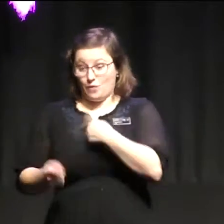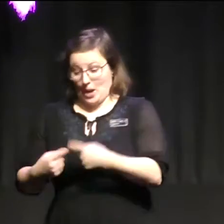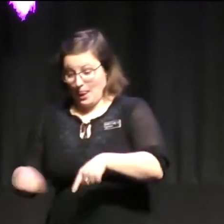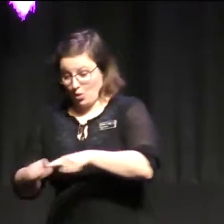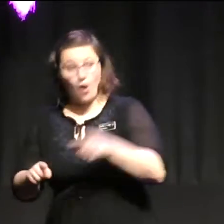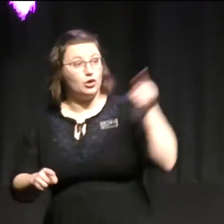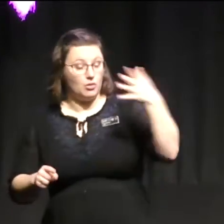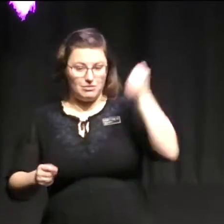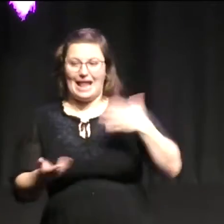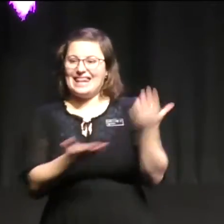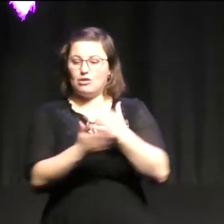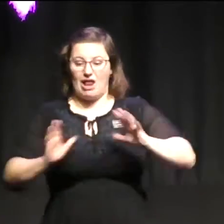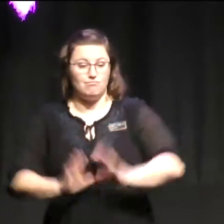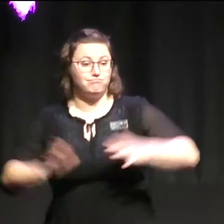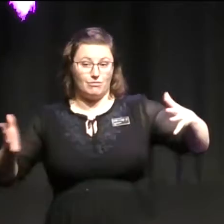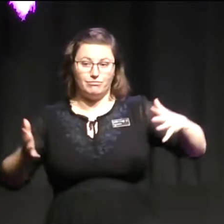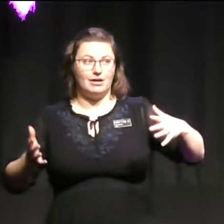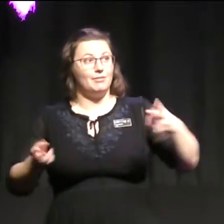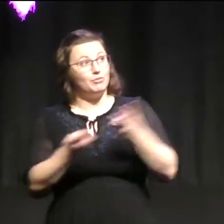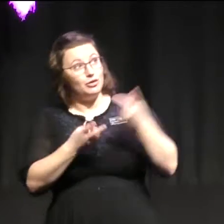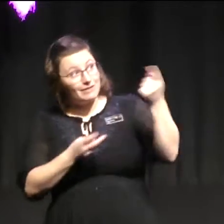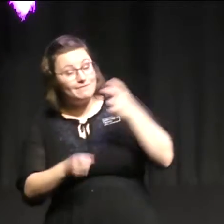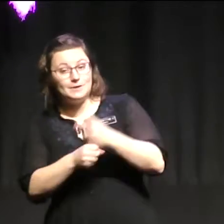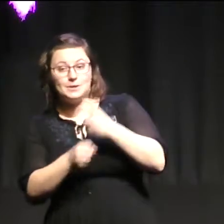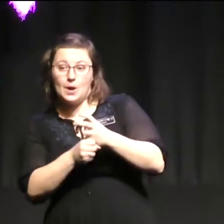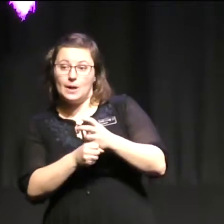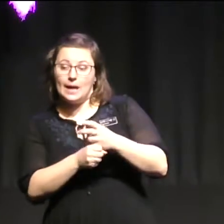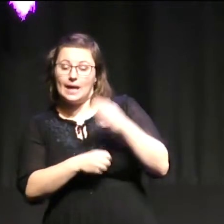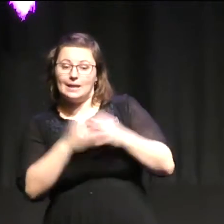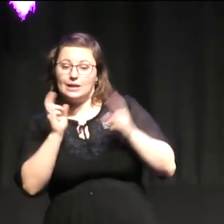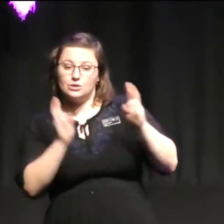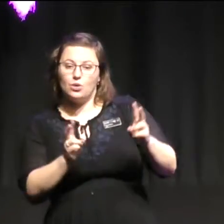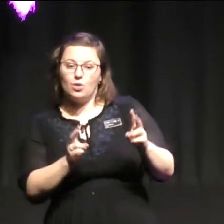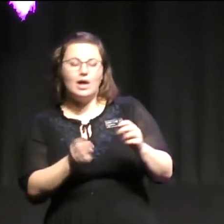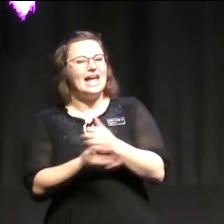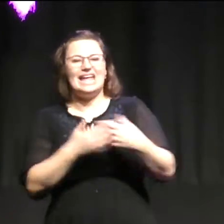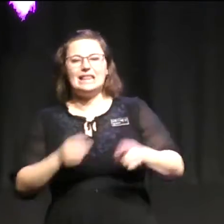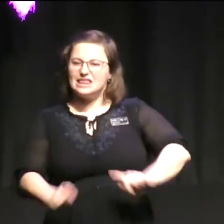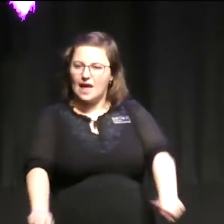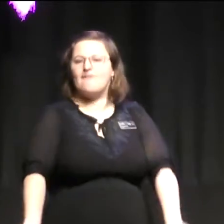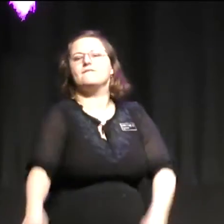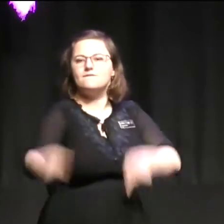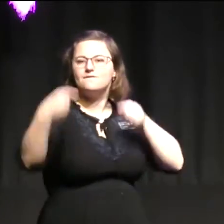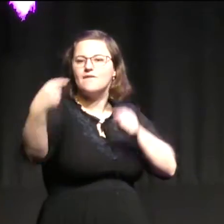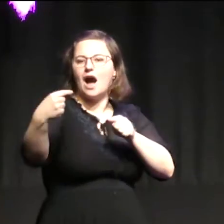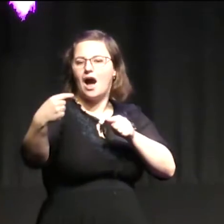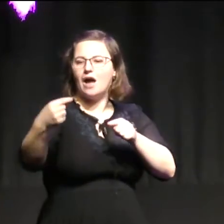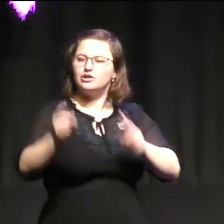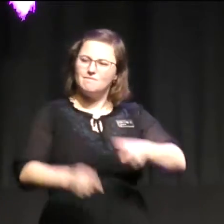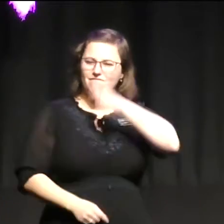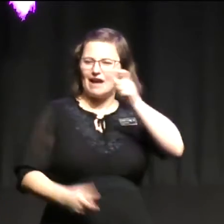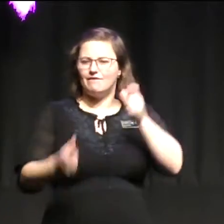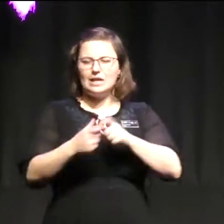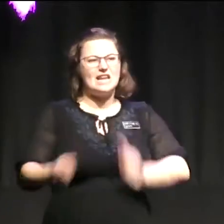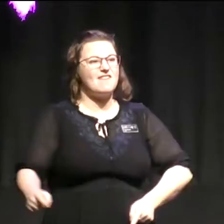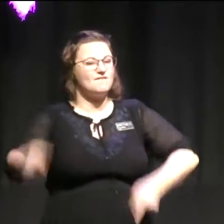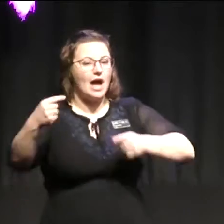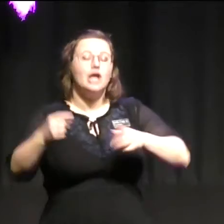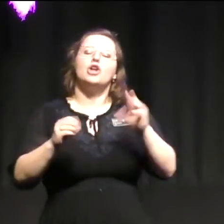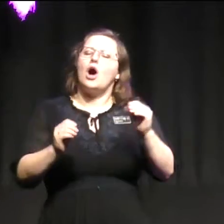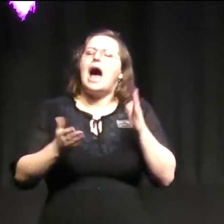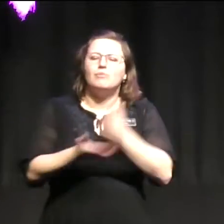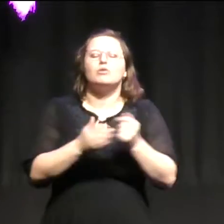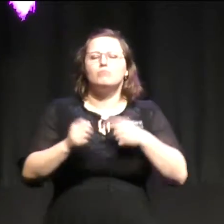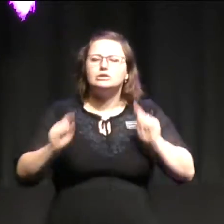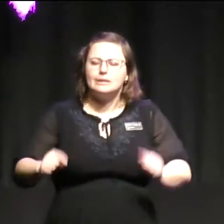alternatives? So I think that's how we try to address, rather than being a confrontationist trade union. Of course, you have